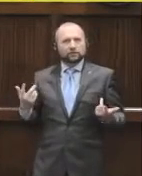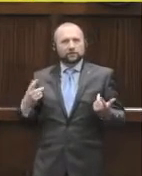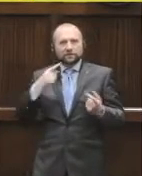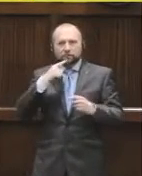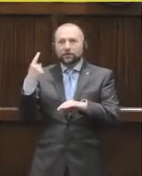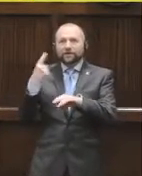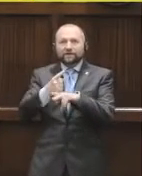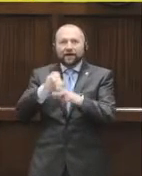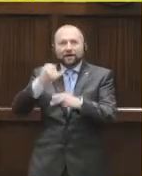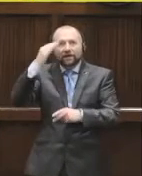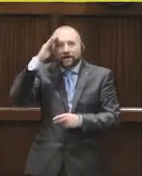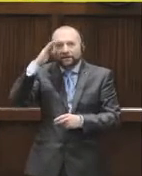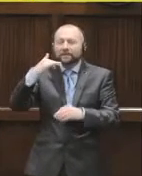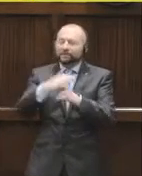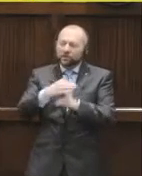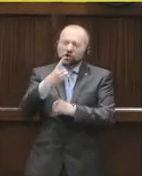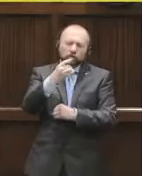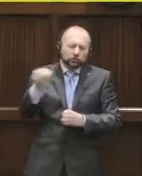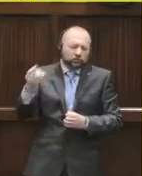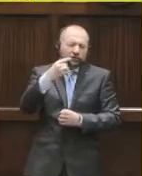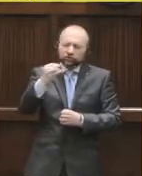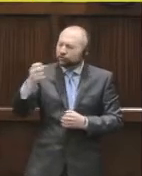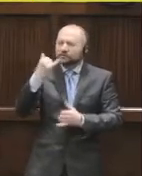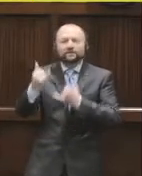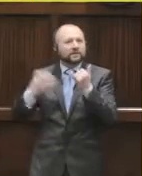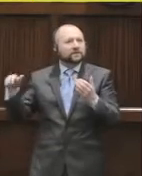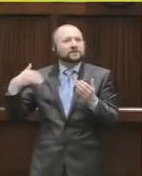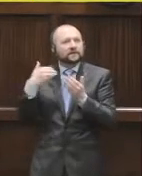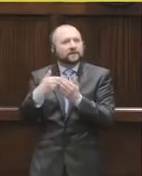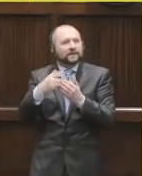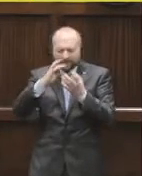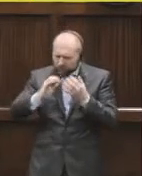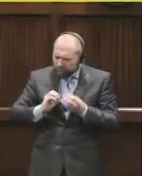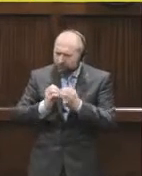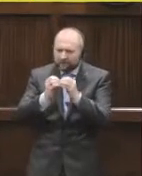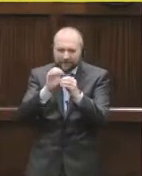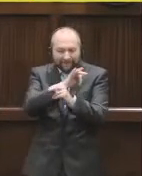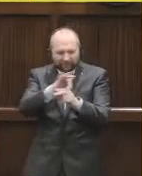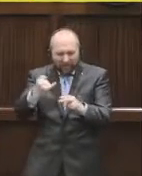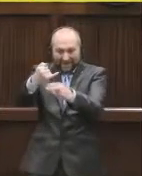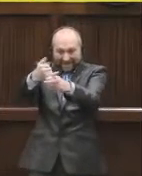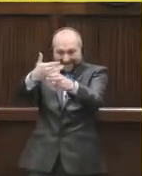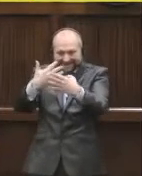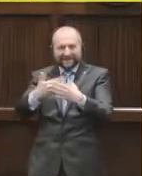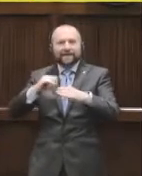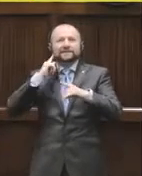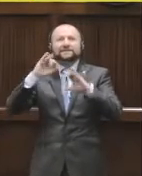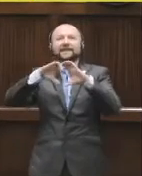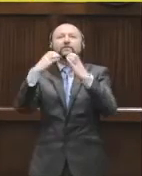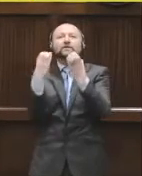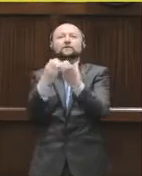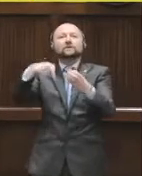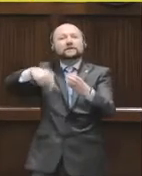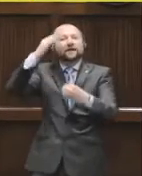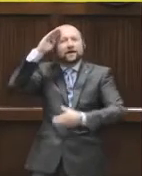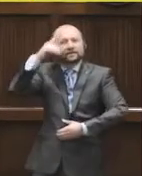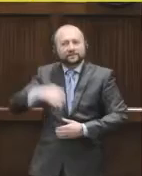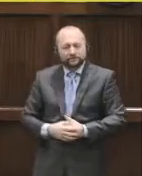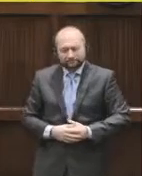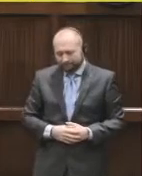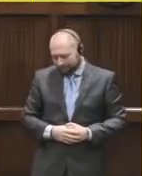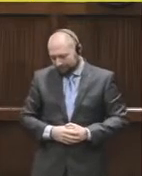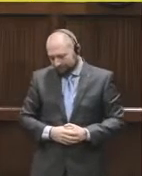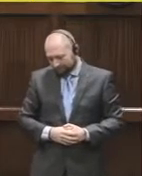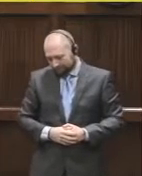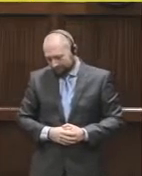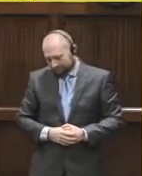existence for hundreds of years and developed from within the deaf community in Ireland.